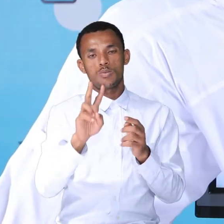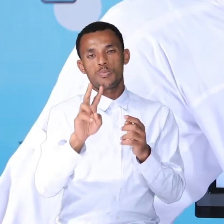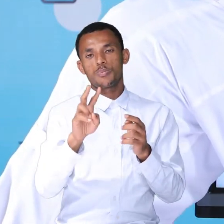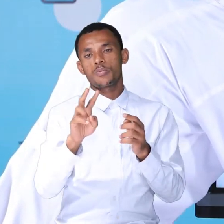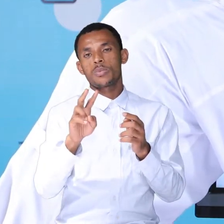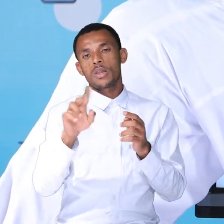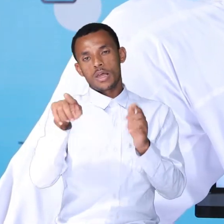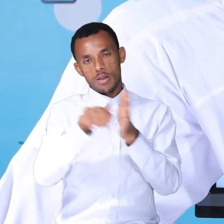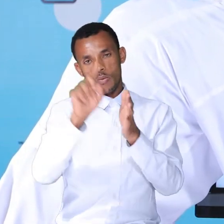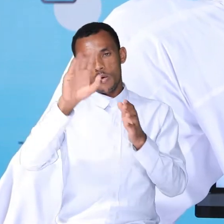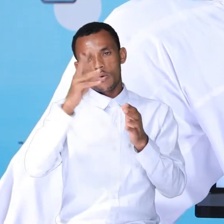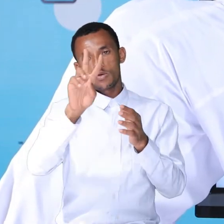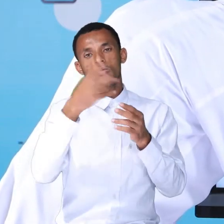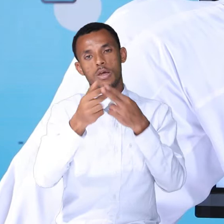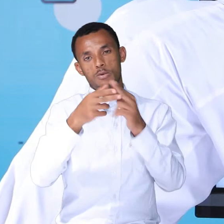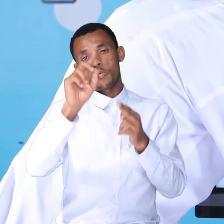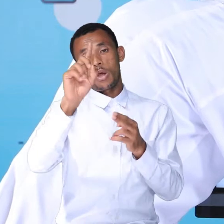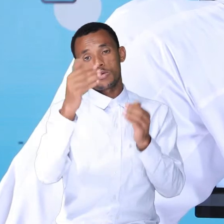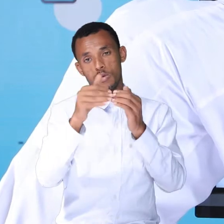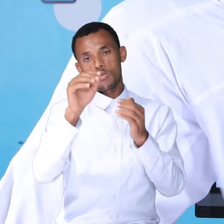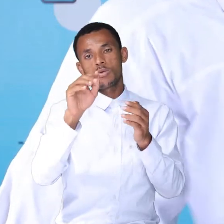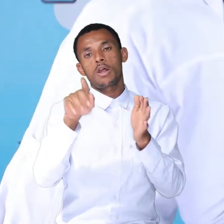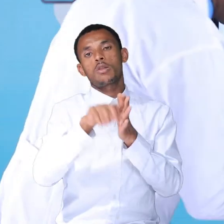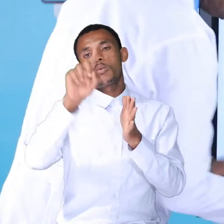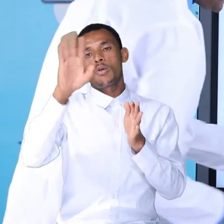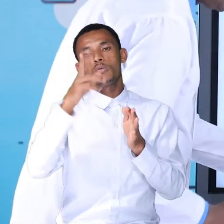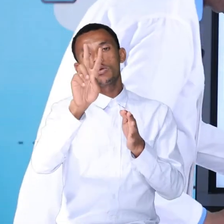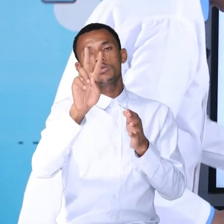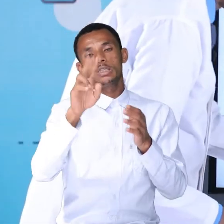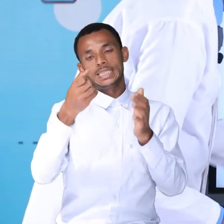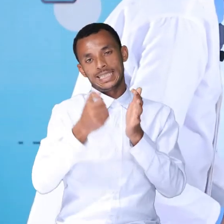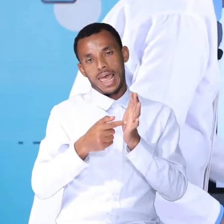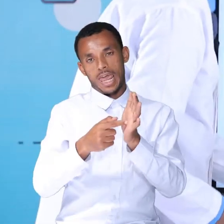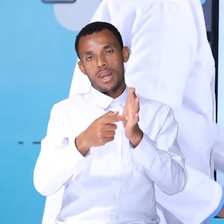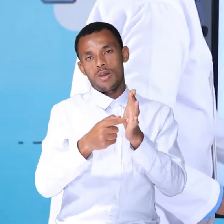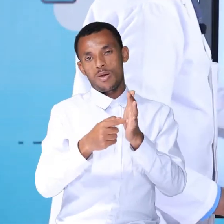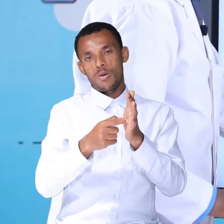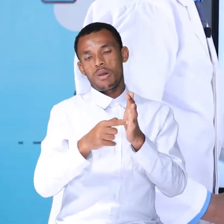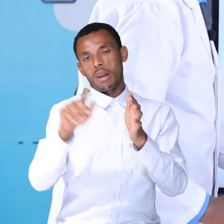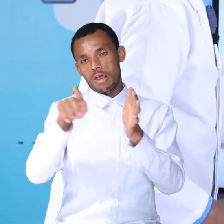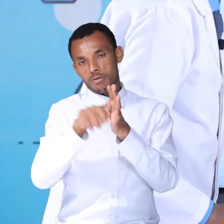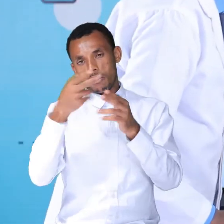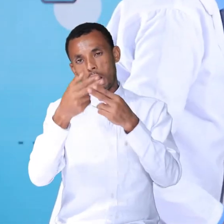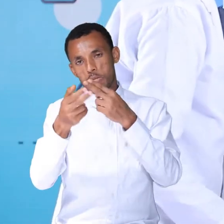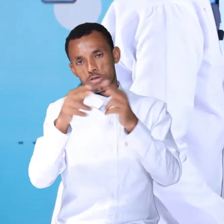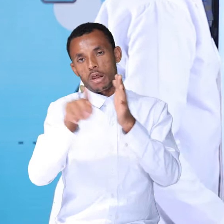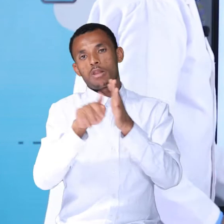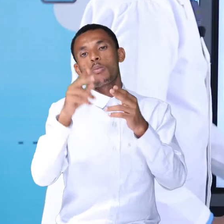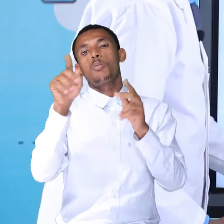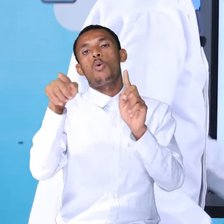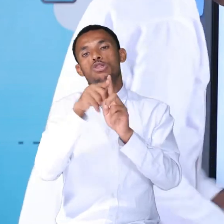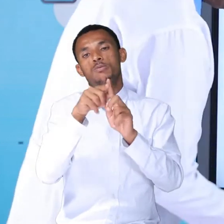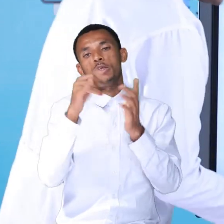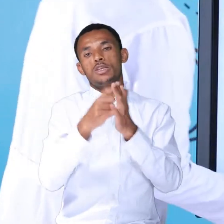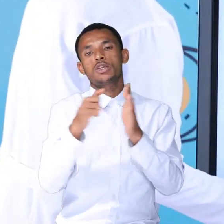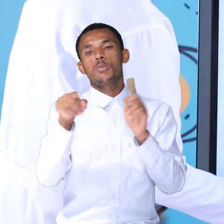it was equal to negative half it will be. So the sign must be changed. Negative times negative positive, negative times positive, it was a